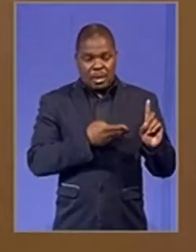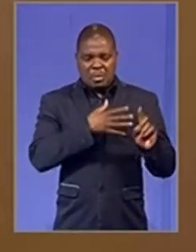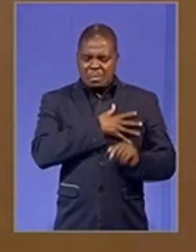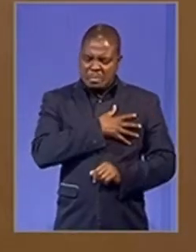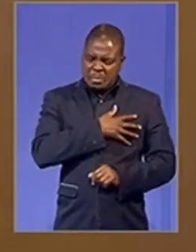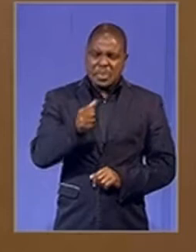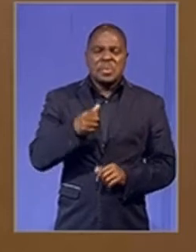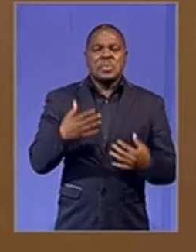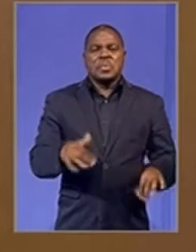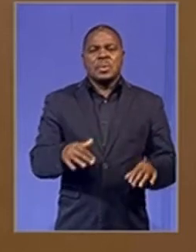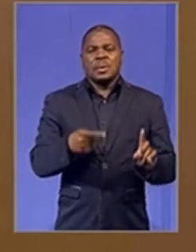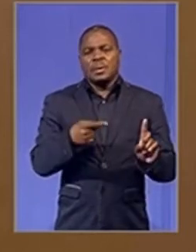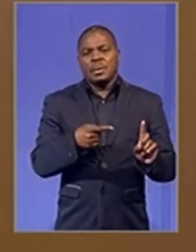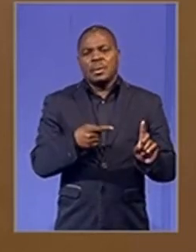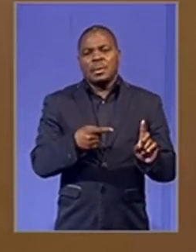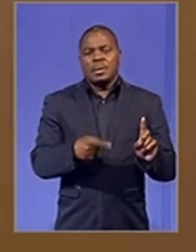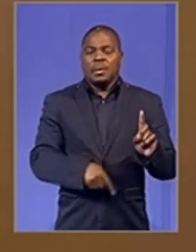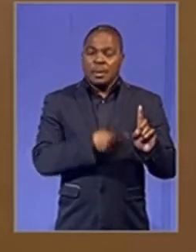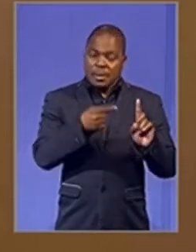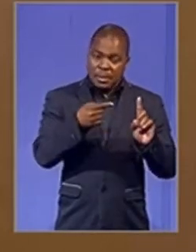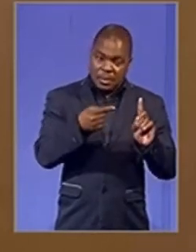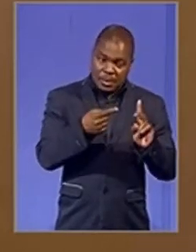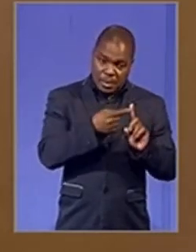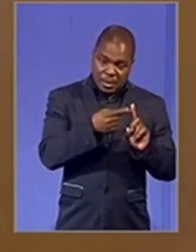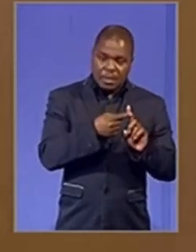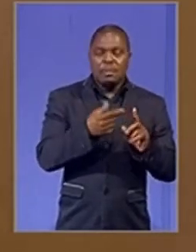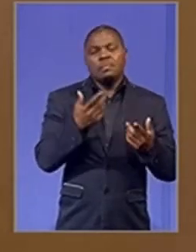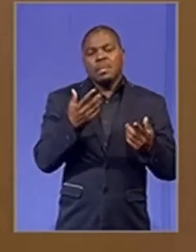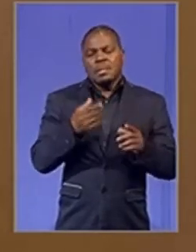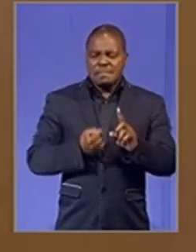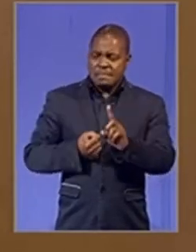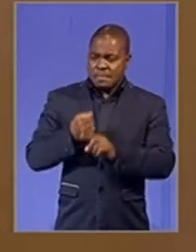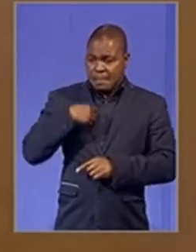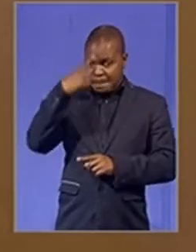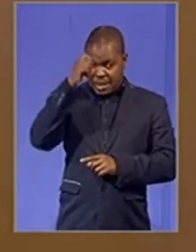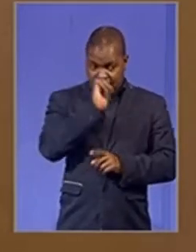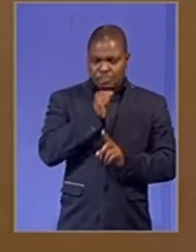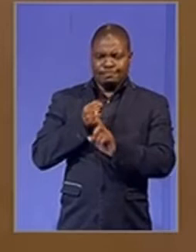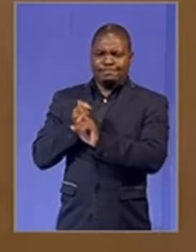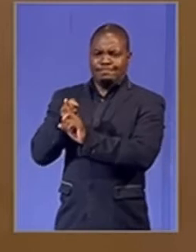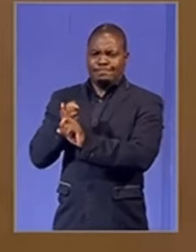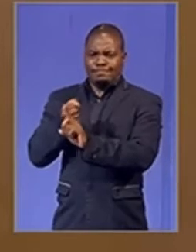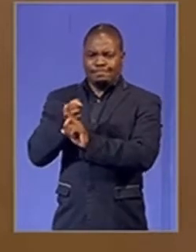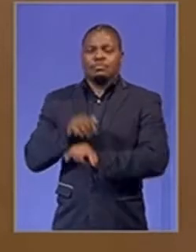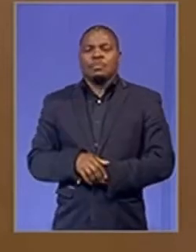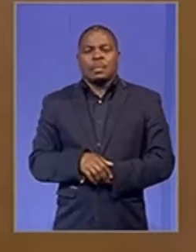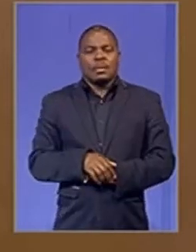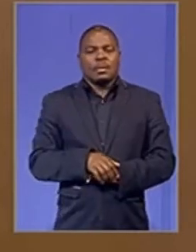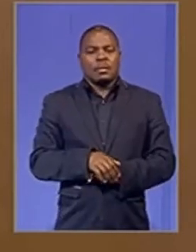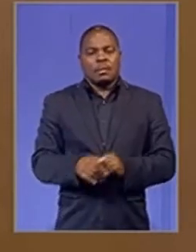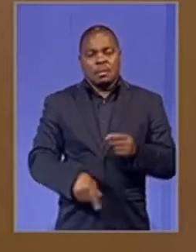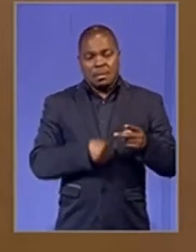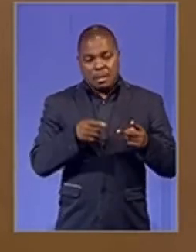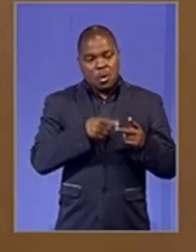brave, a woman who was able to fight for what she believed in, a woman who was able to